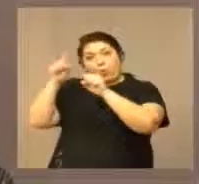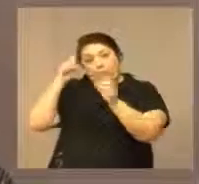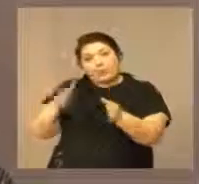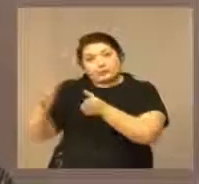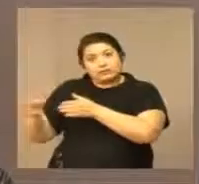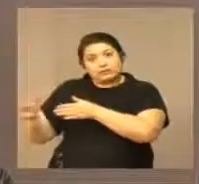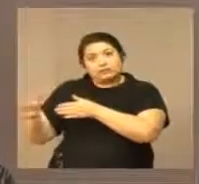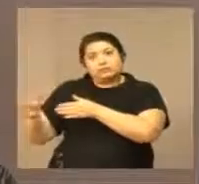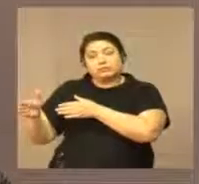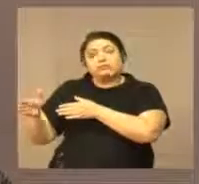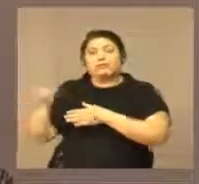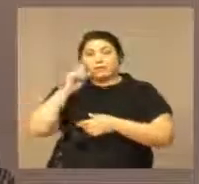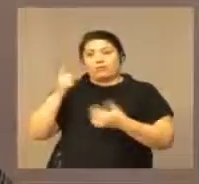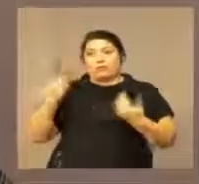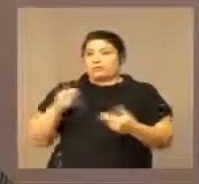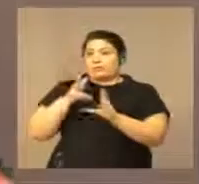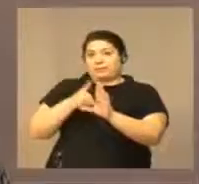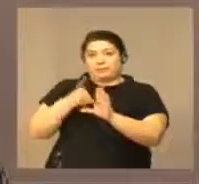panel. Wallalan.